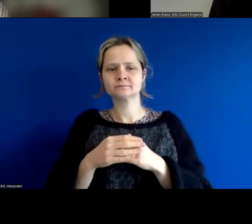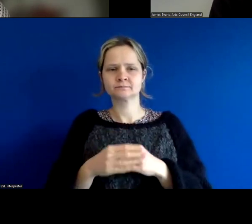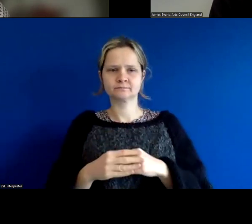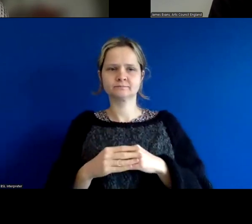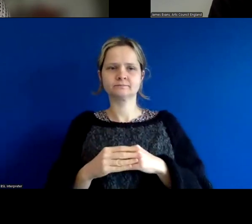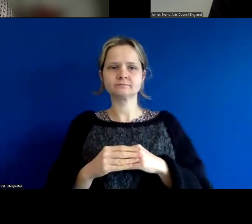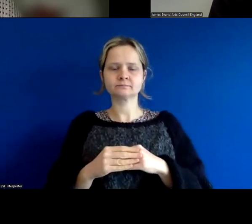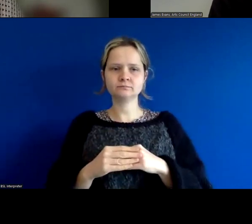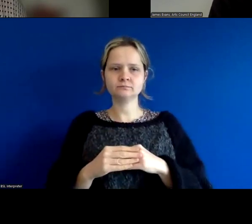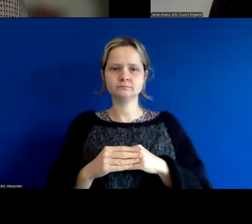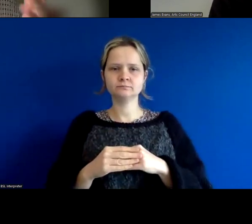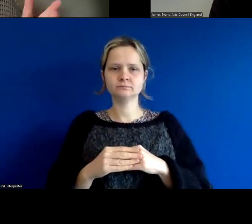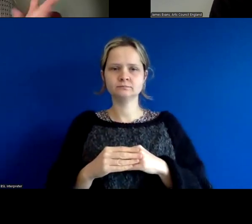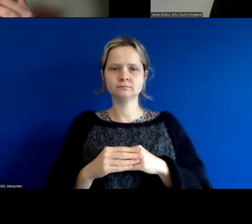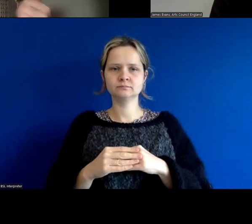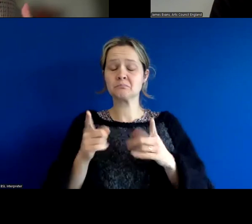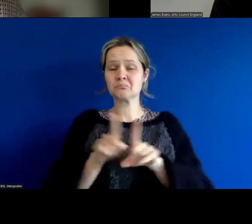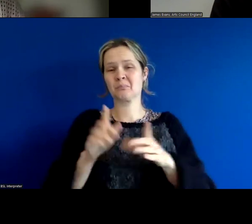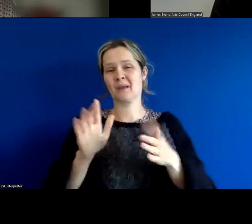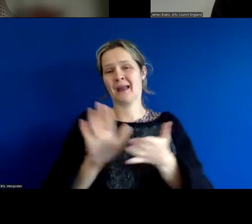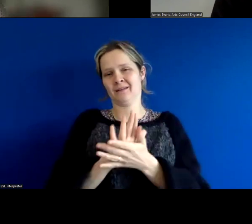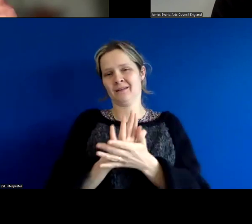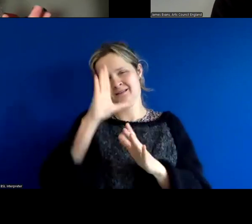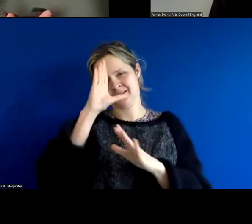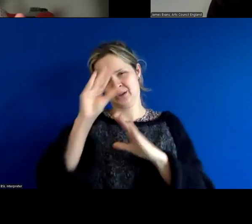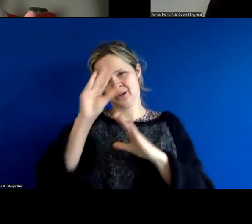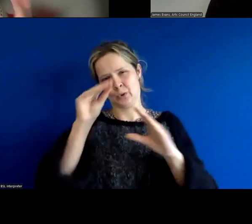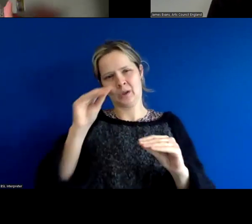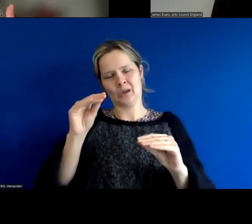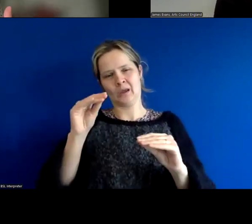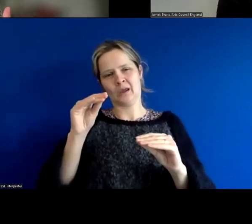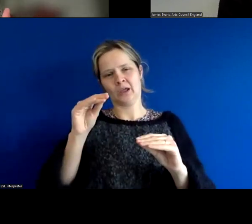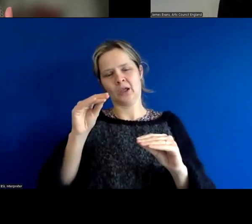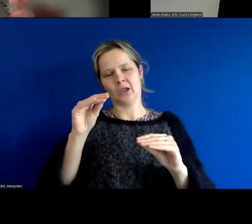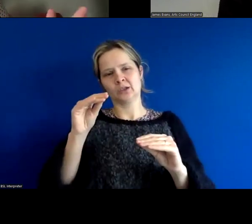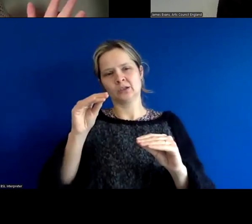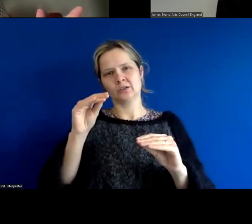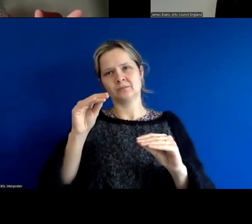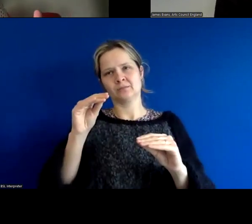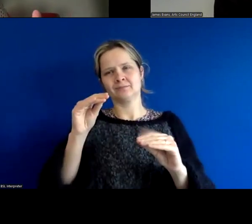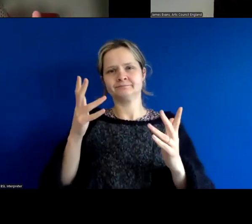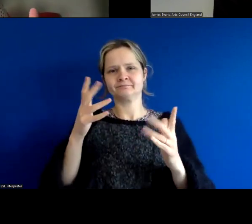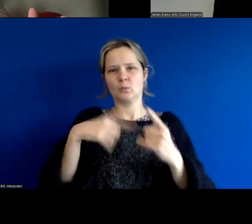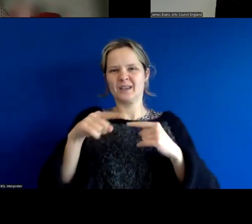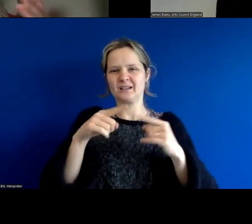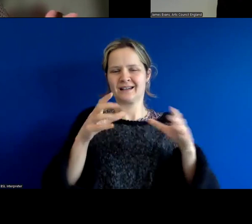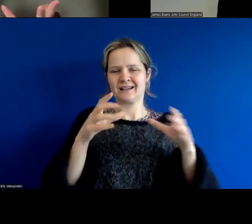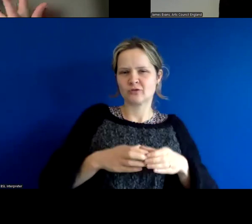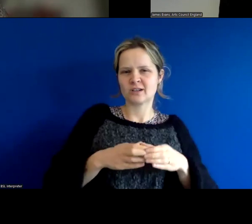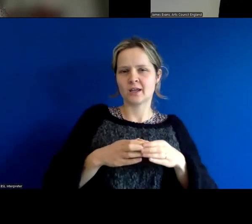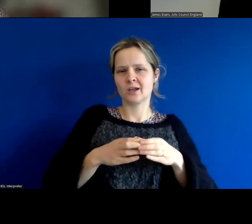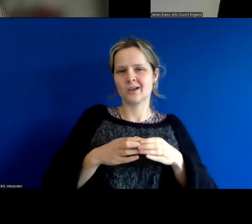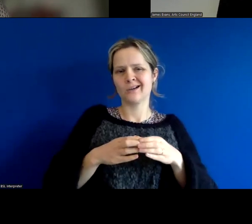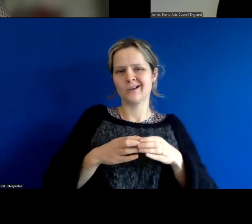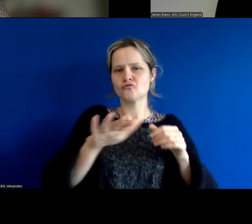future. And I'm happy to say, so one of the feedback we might have had is, are we able to categorize kind of rural areas on the system at the minute? Might be something we